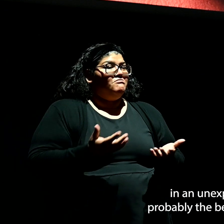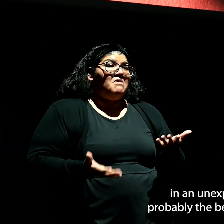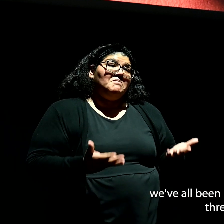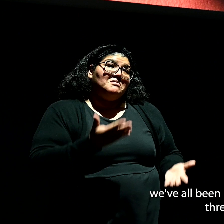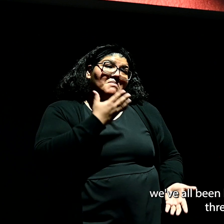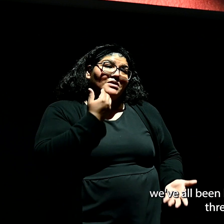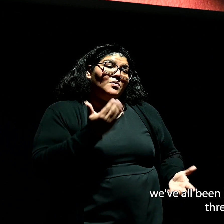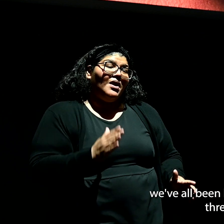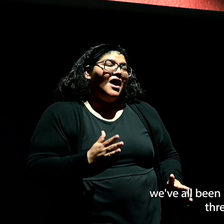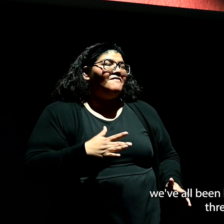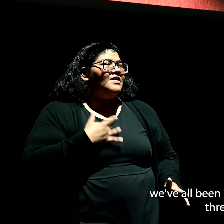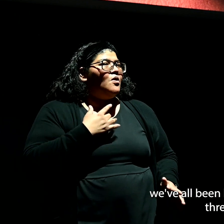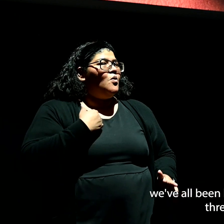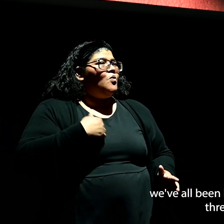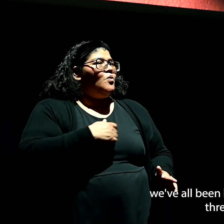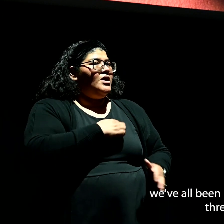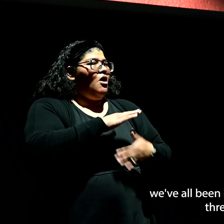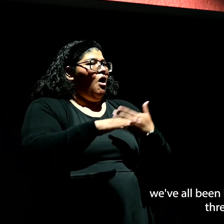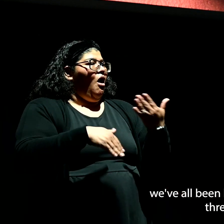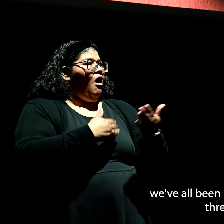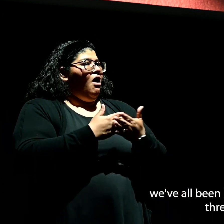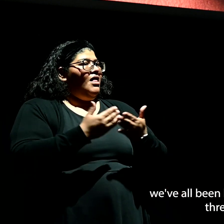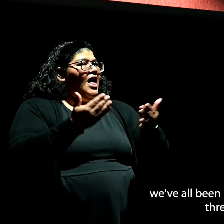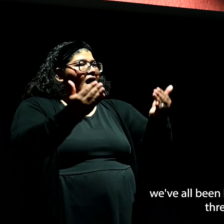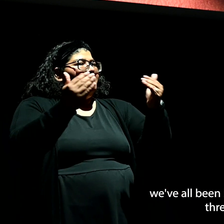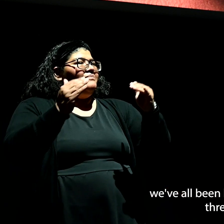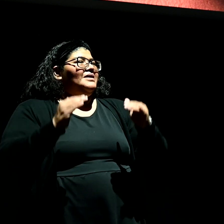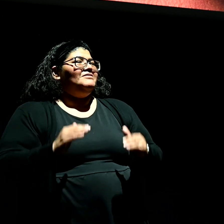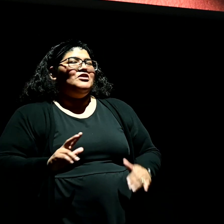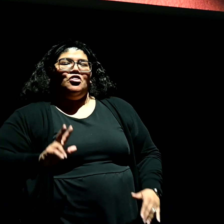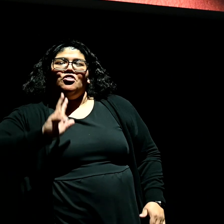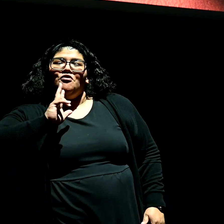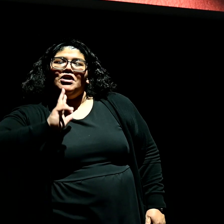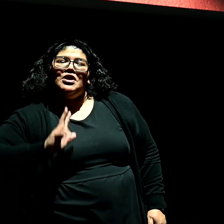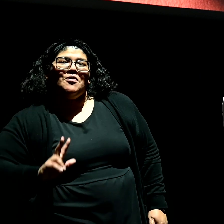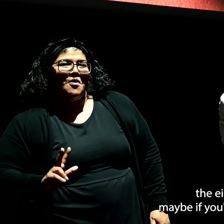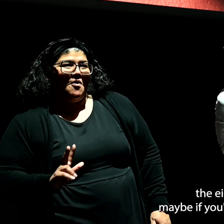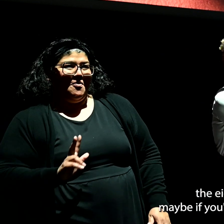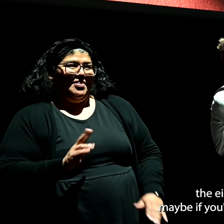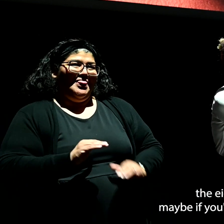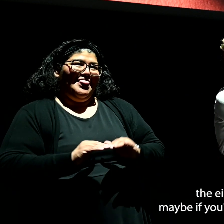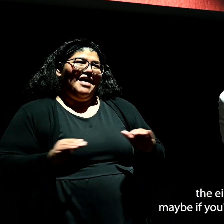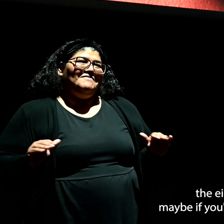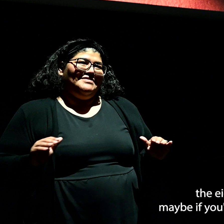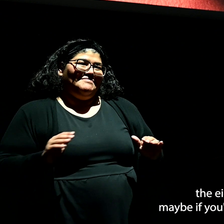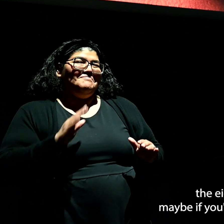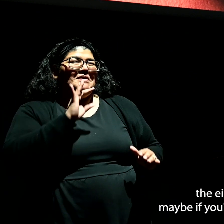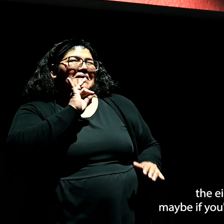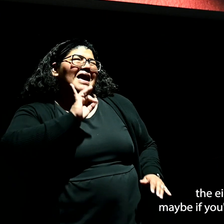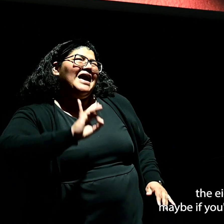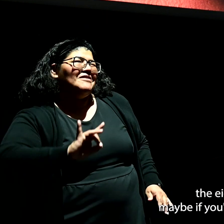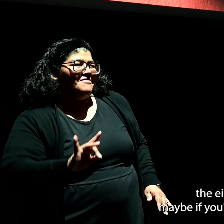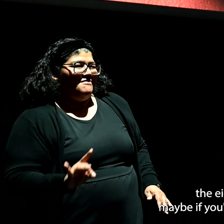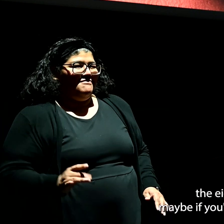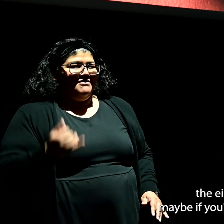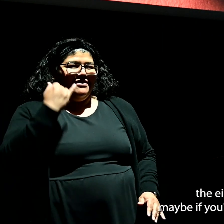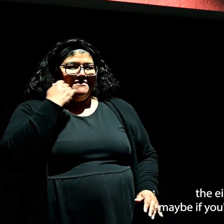I feel like we've all been brought down to the 3-year-old, the 8-year-old, maybe if you're like